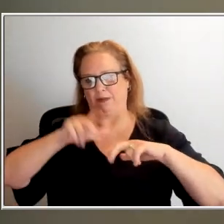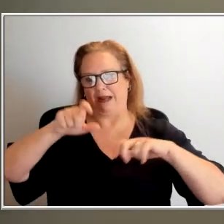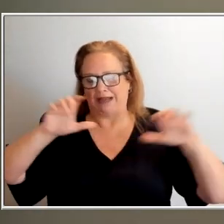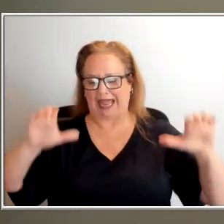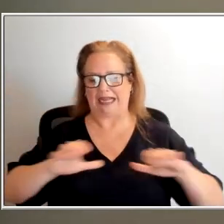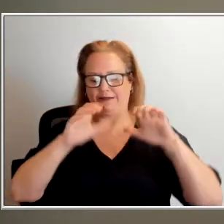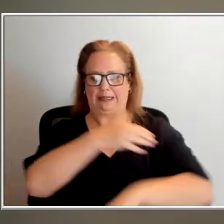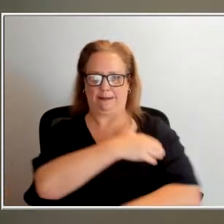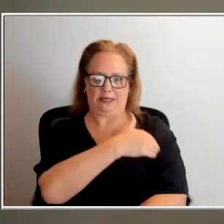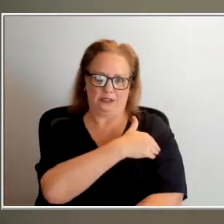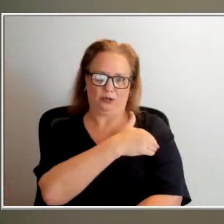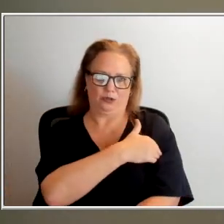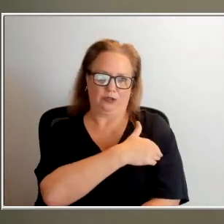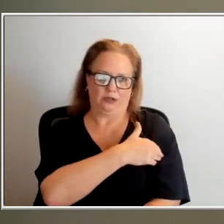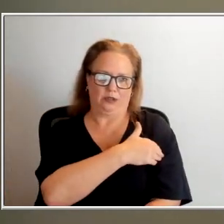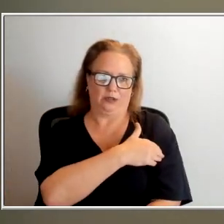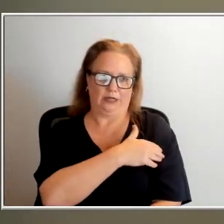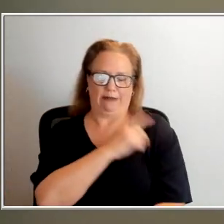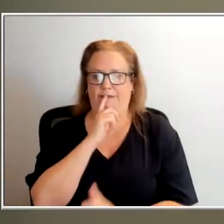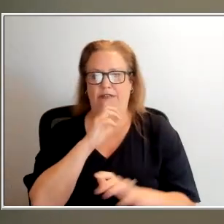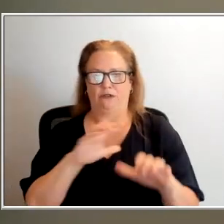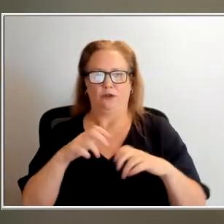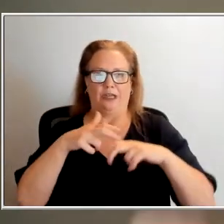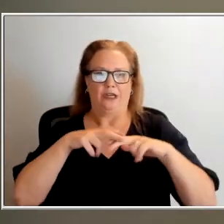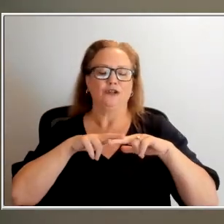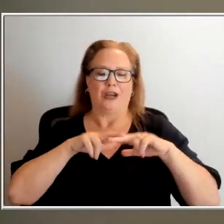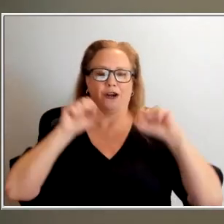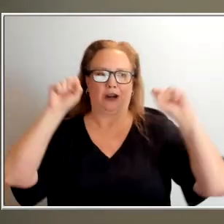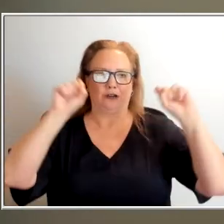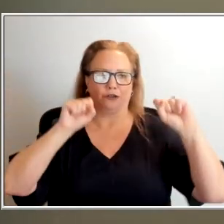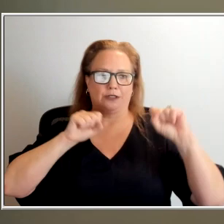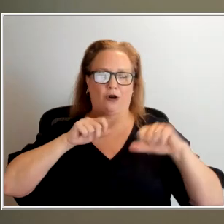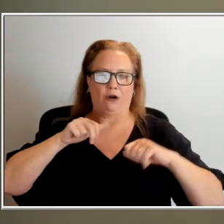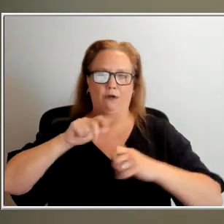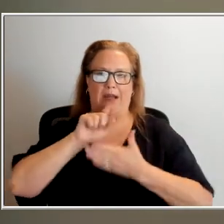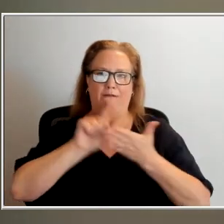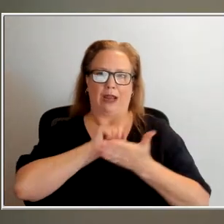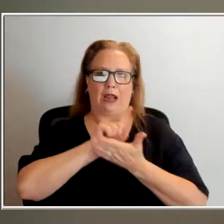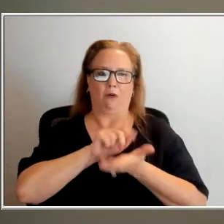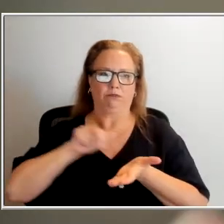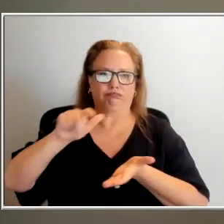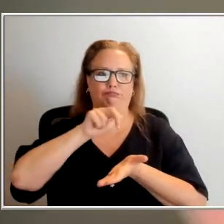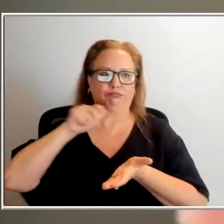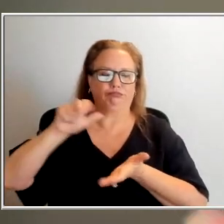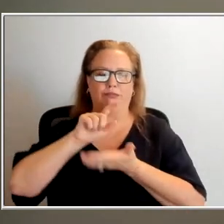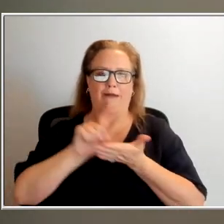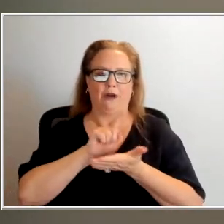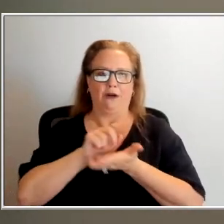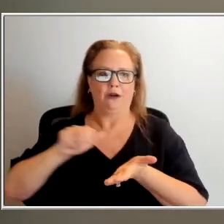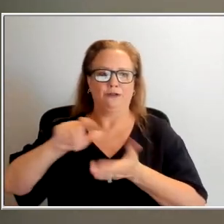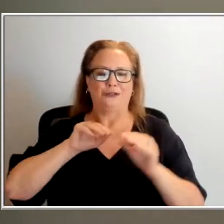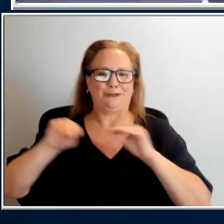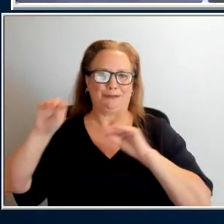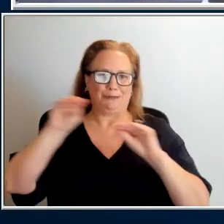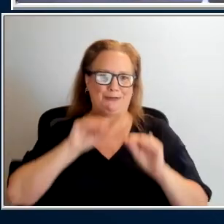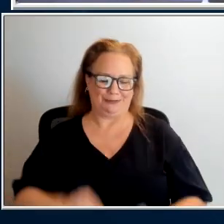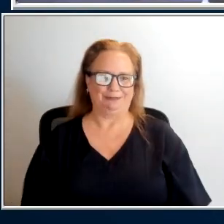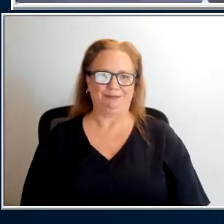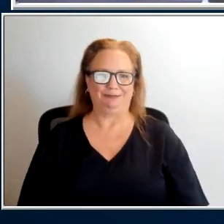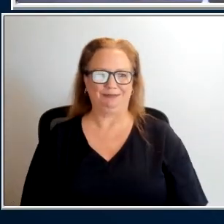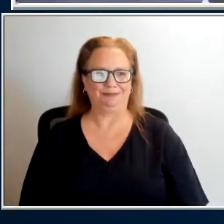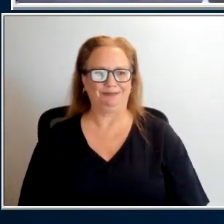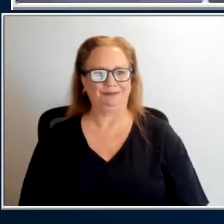those muscles, even if it's just doing a chair-based exercise or getting up every hour. So simple goal, just move. I love